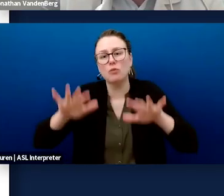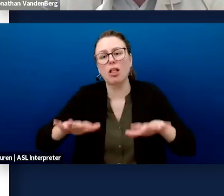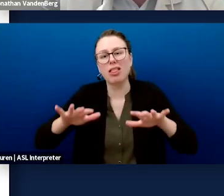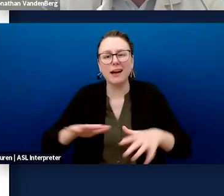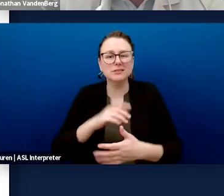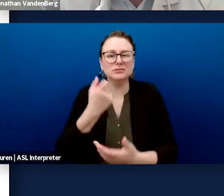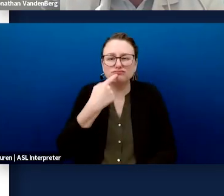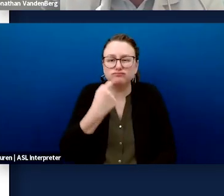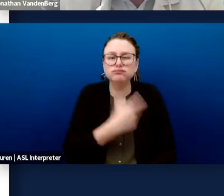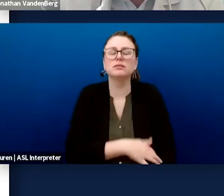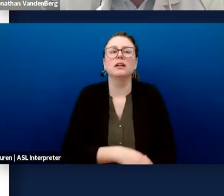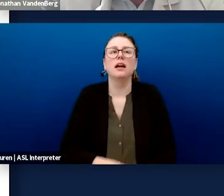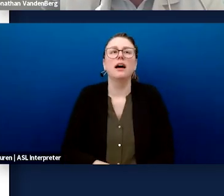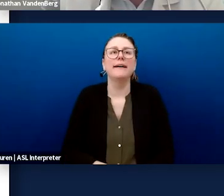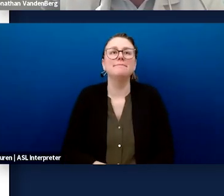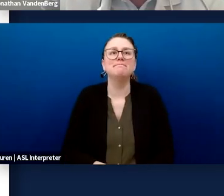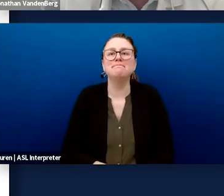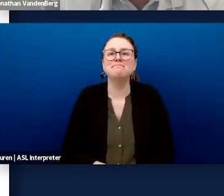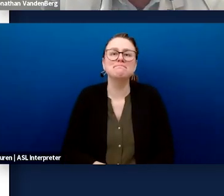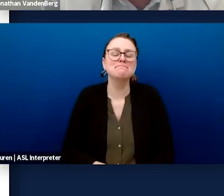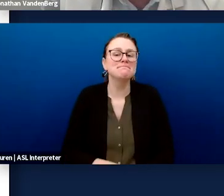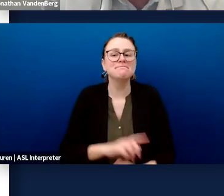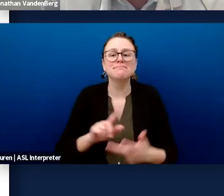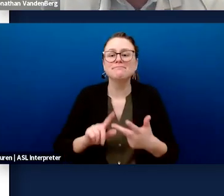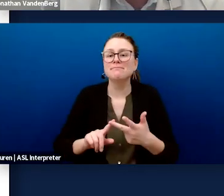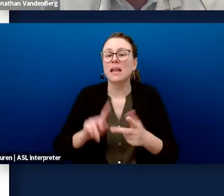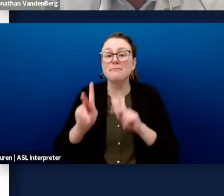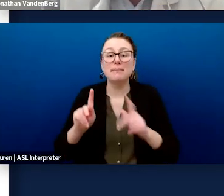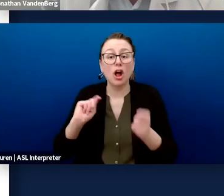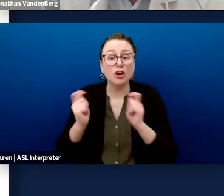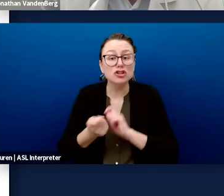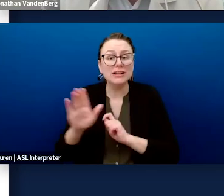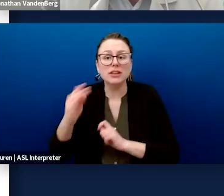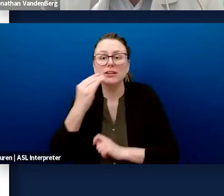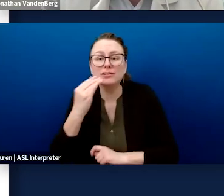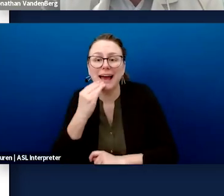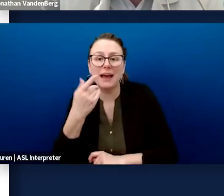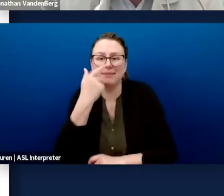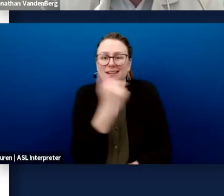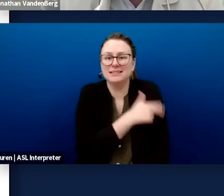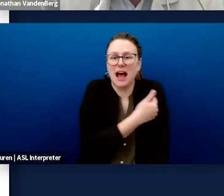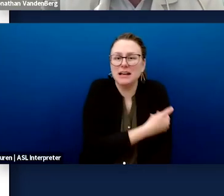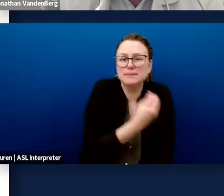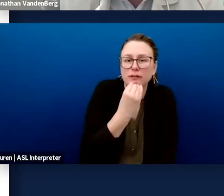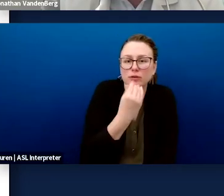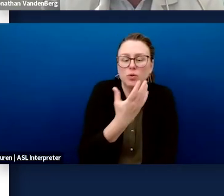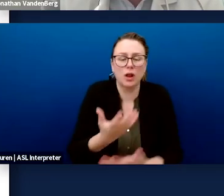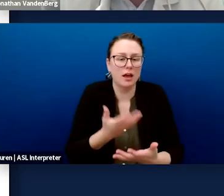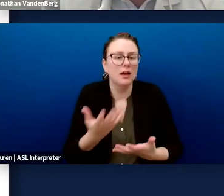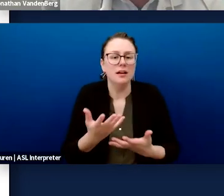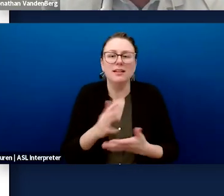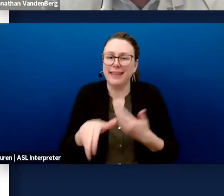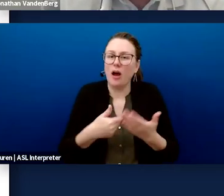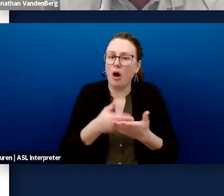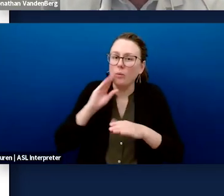They're oftentimes changing what they eat because they're in the hospital. And so all these things can have an effect on how you move your